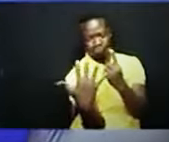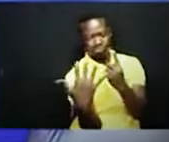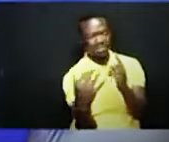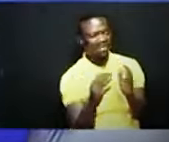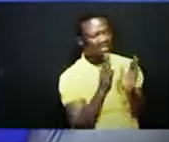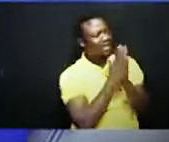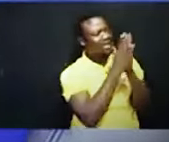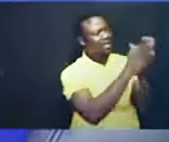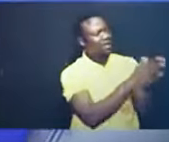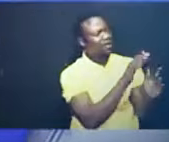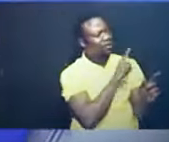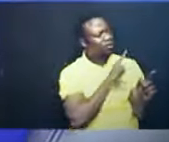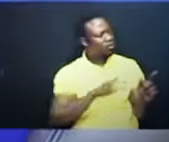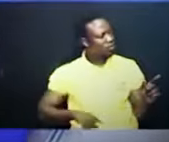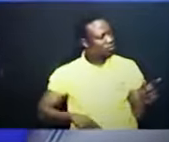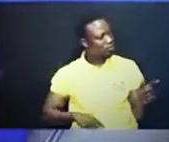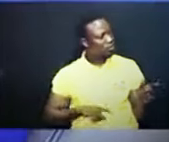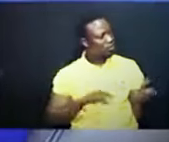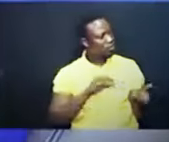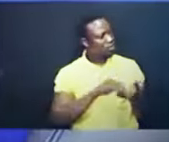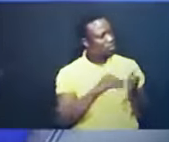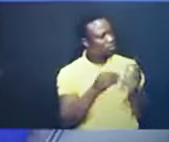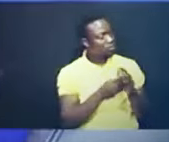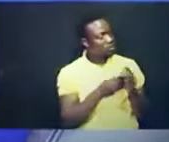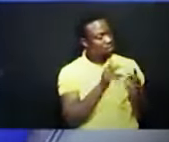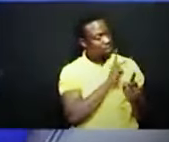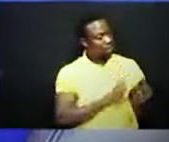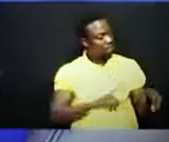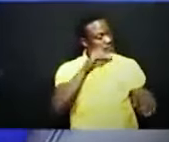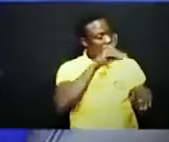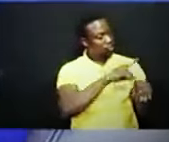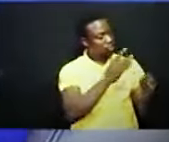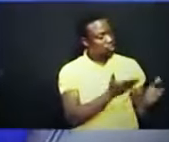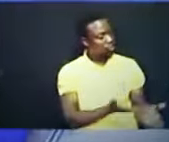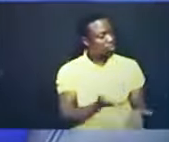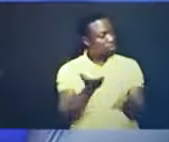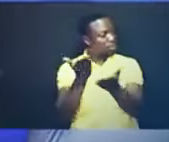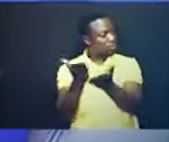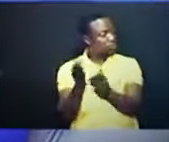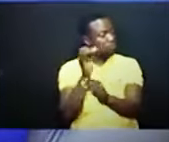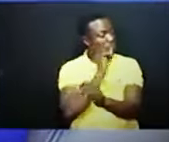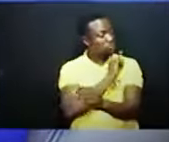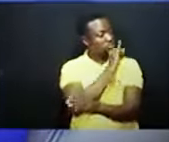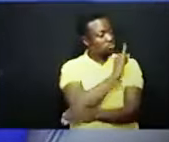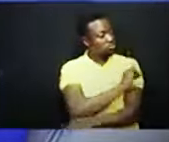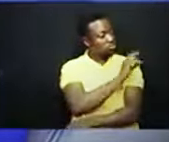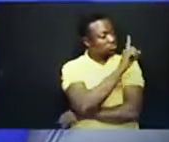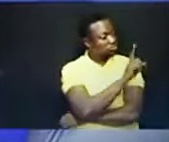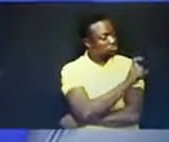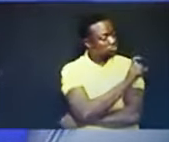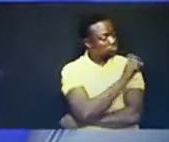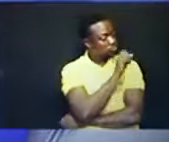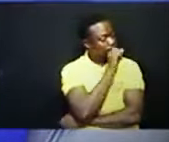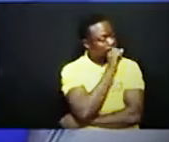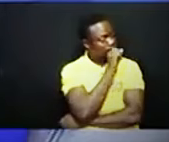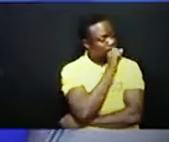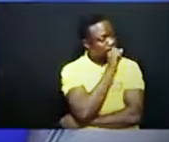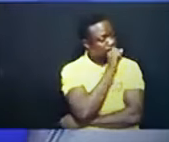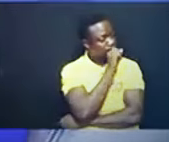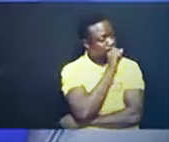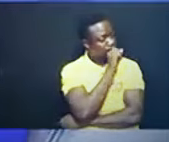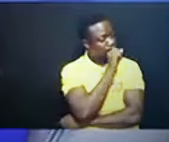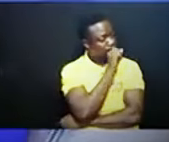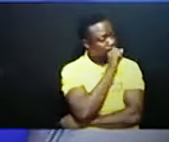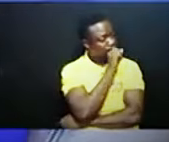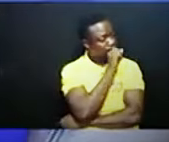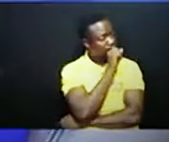time going to restore the kingdom to Israel? And I wish I know would be sano say, Everade, bring you mu, and I will be sang de ahinye